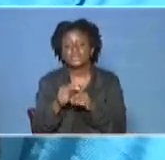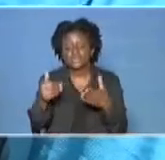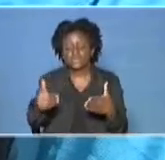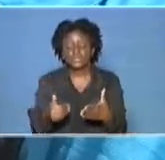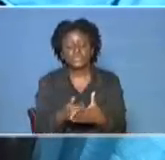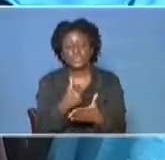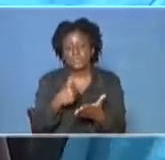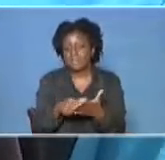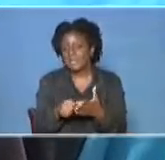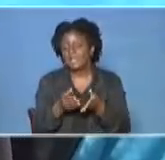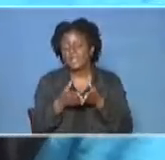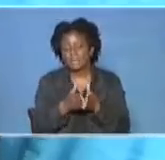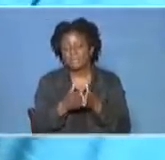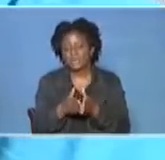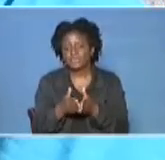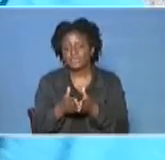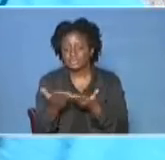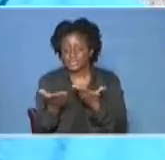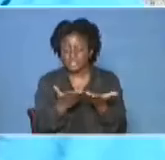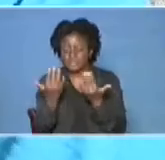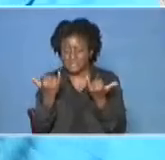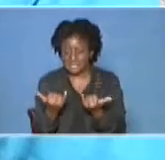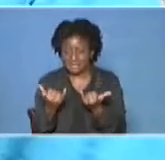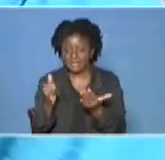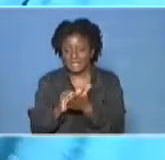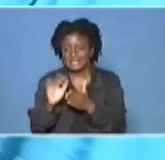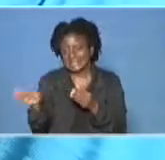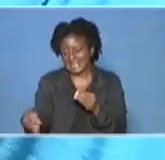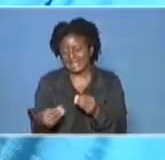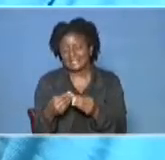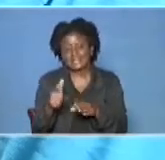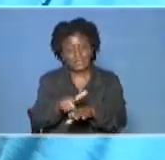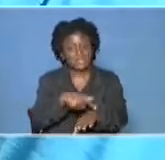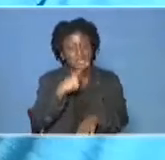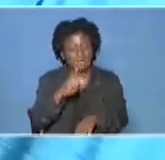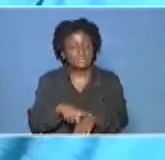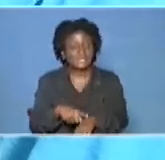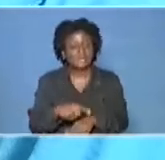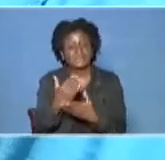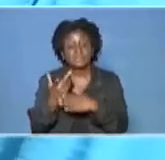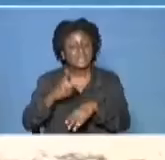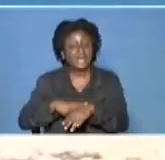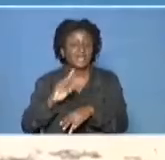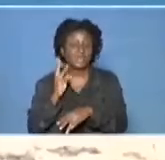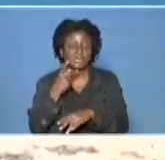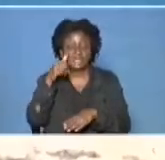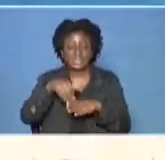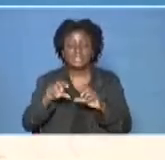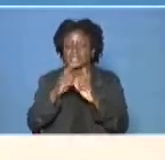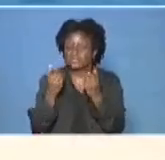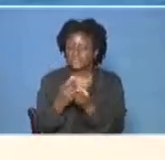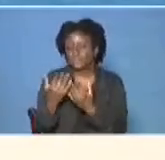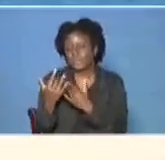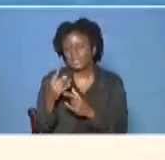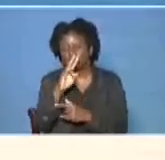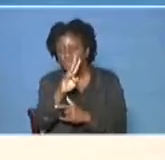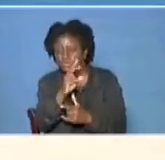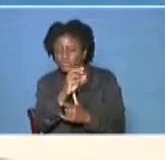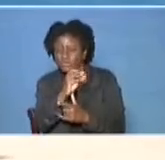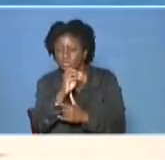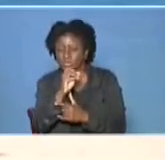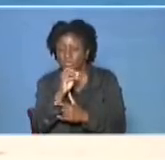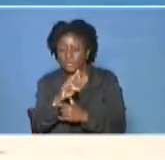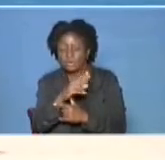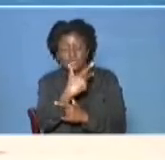mailboat service now that has been added. So there was a long time, we in the district waited 2 to 3 weeks